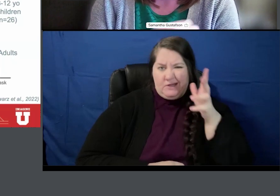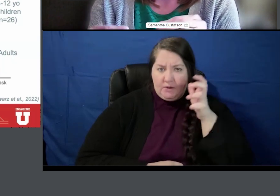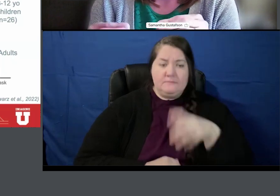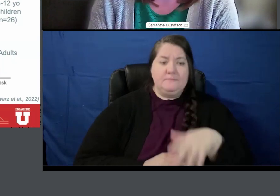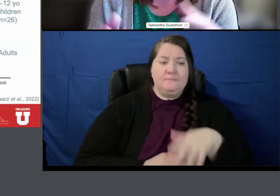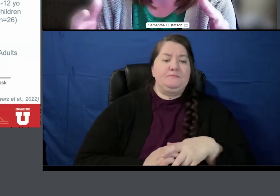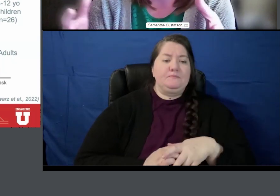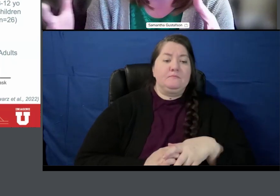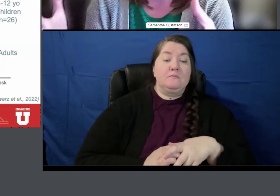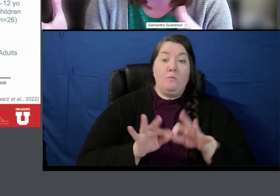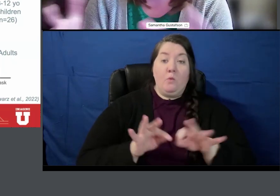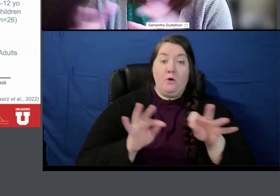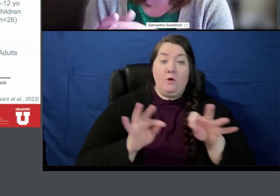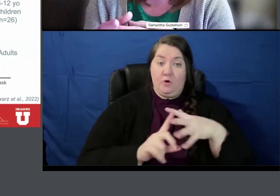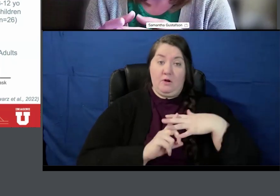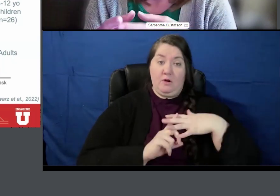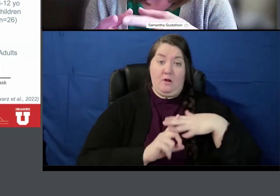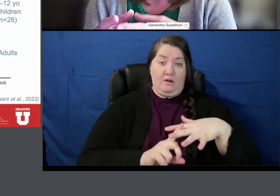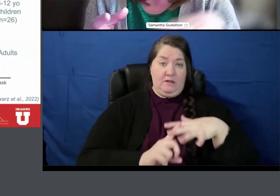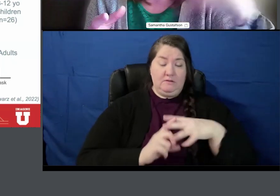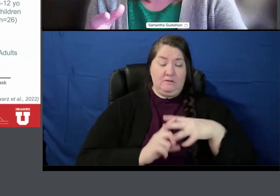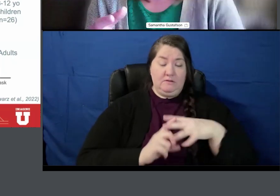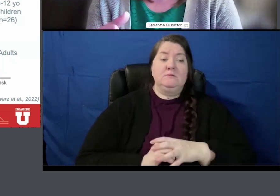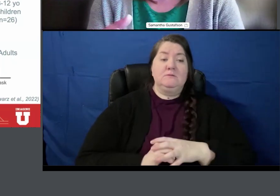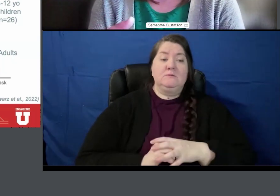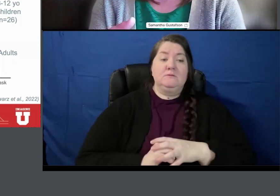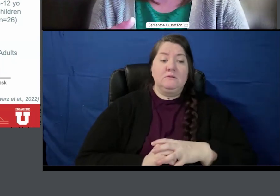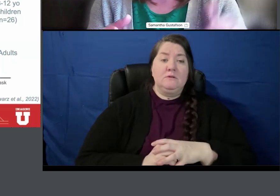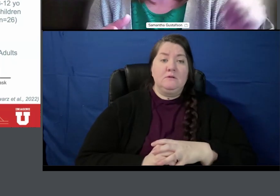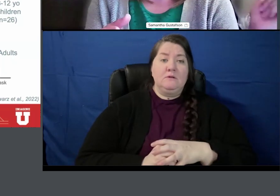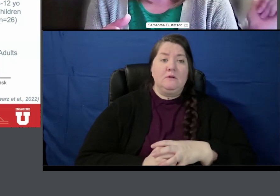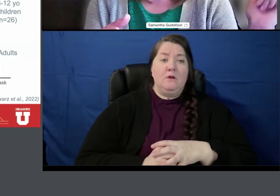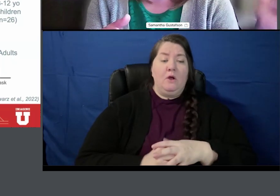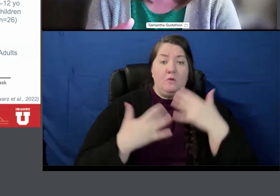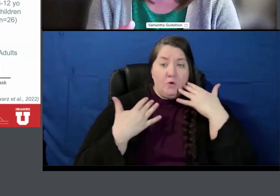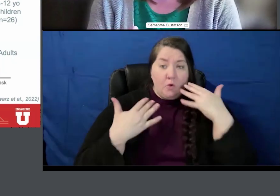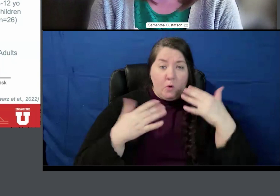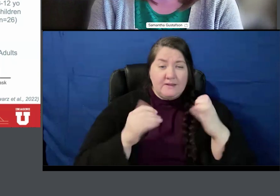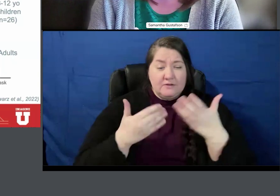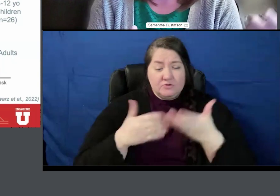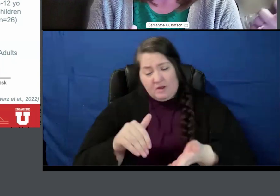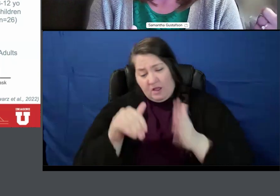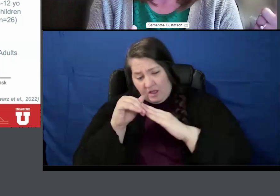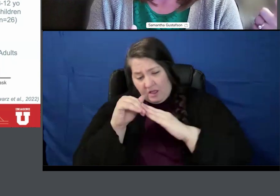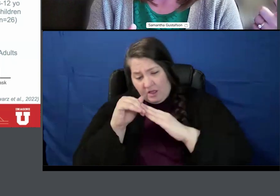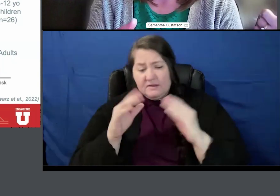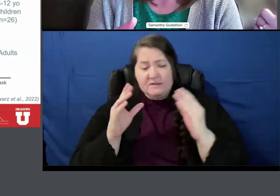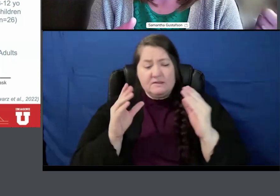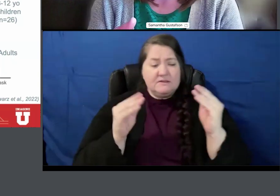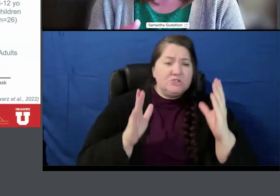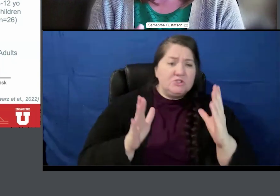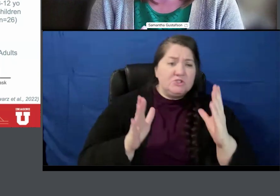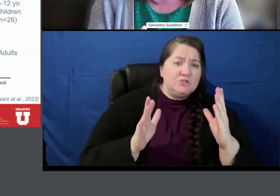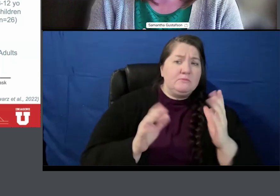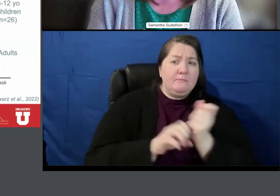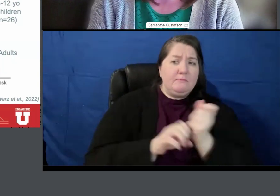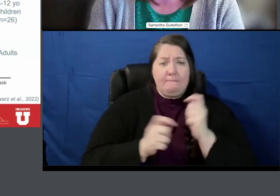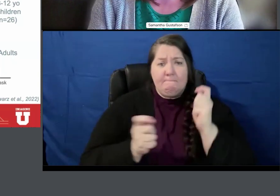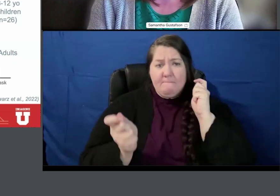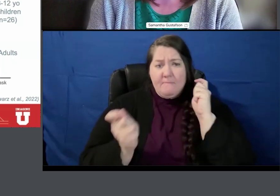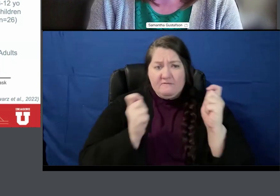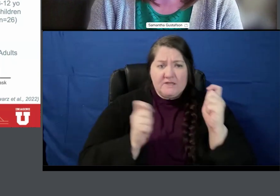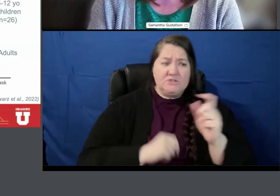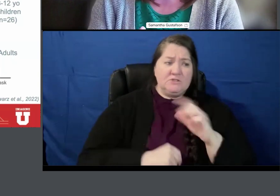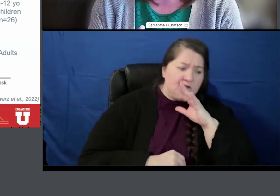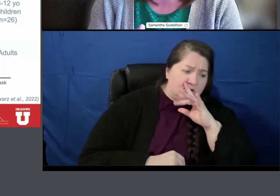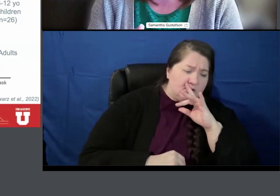because not only have we increased the noise in the classroom, had the teacher be making modifications that make